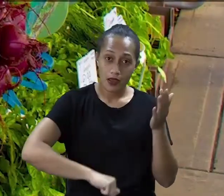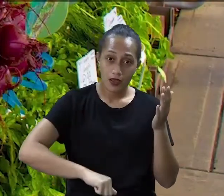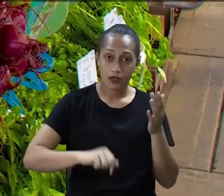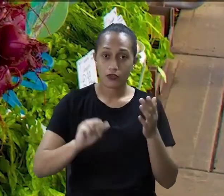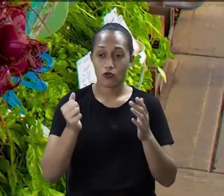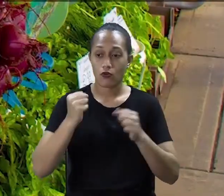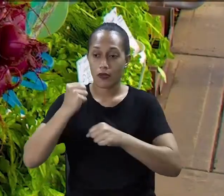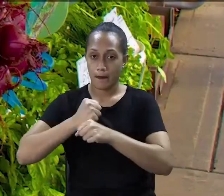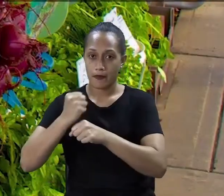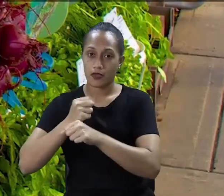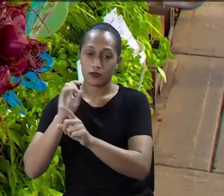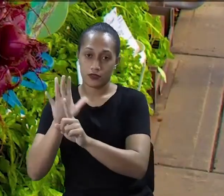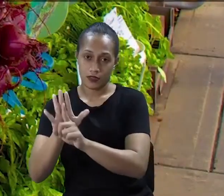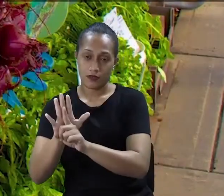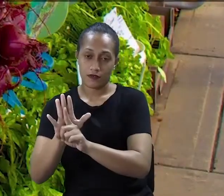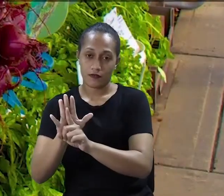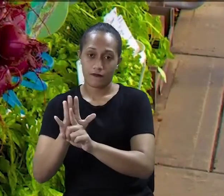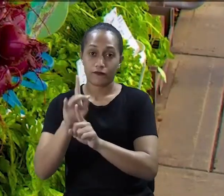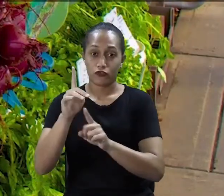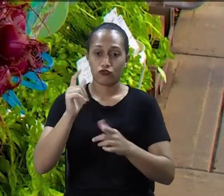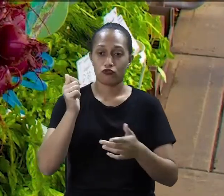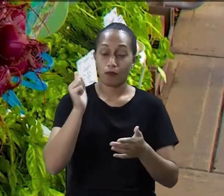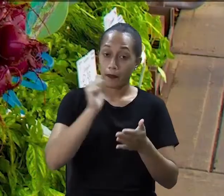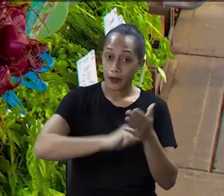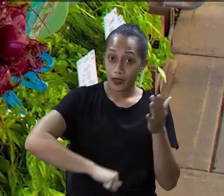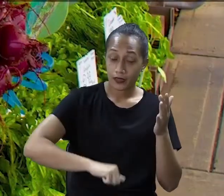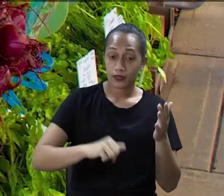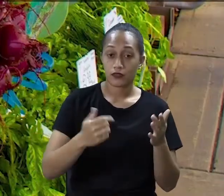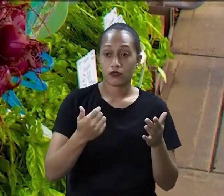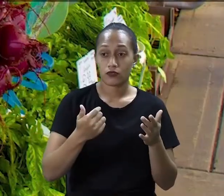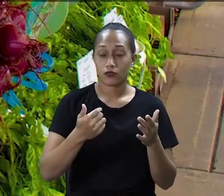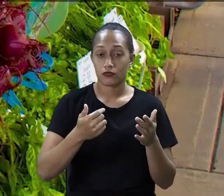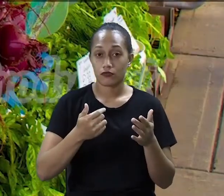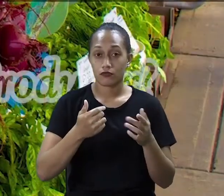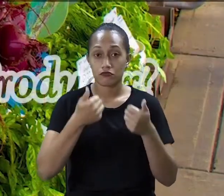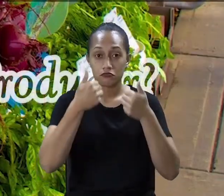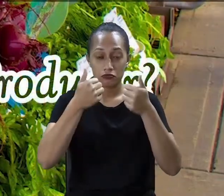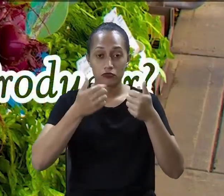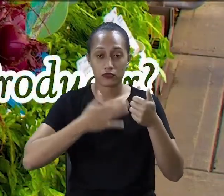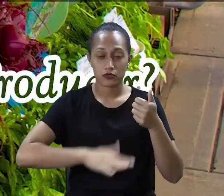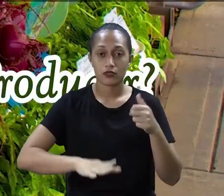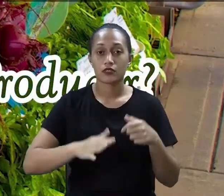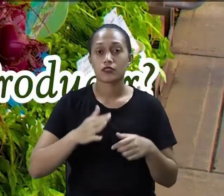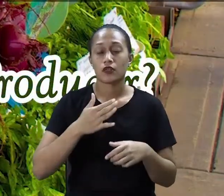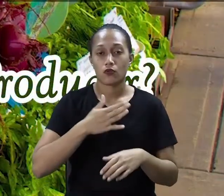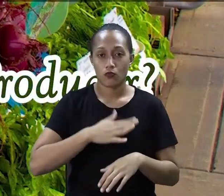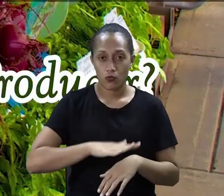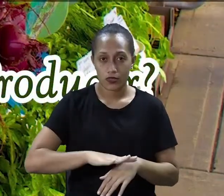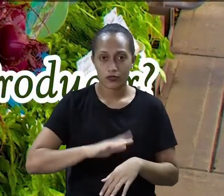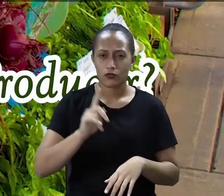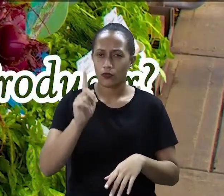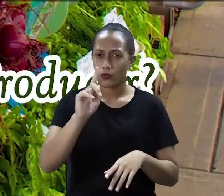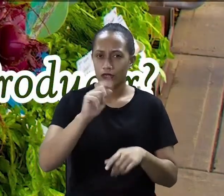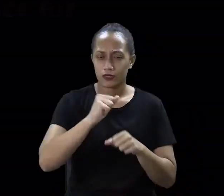it ourselves in order to satisfy our needs and wants. So what is producer?